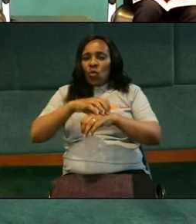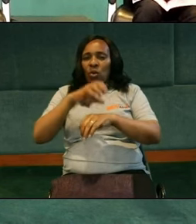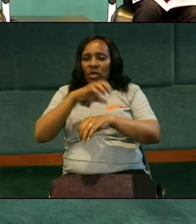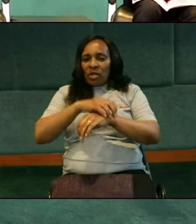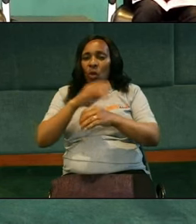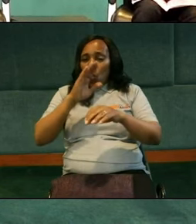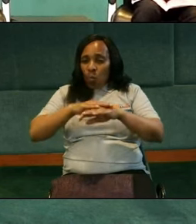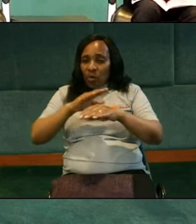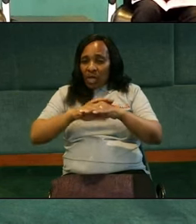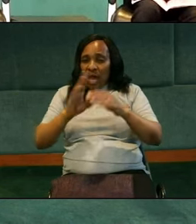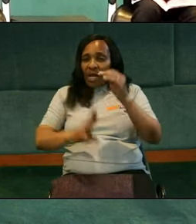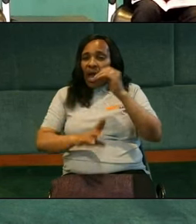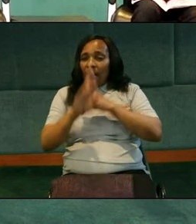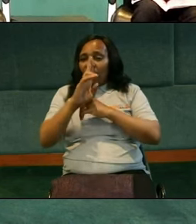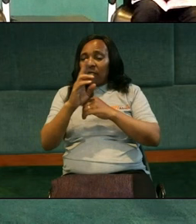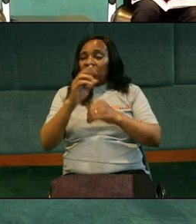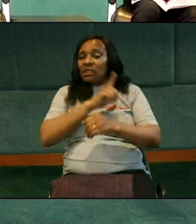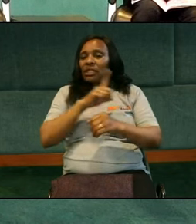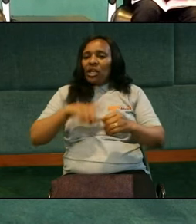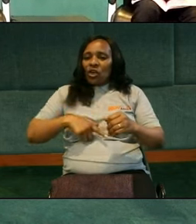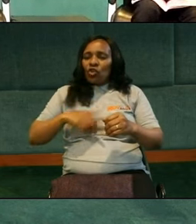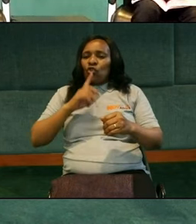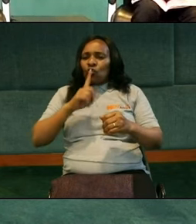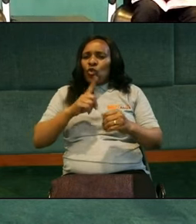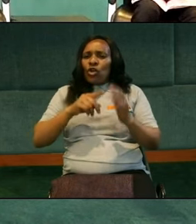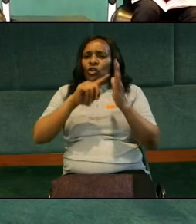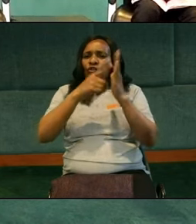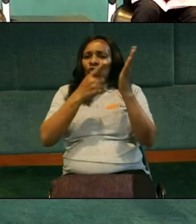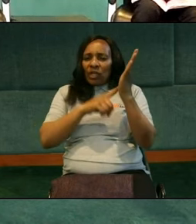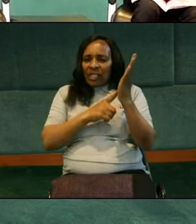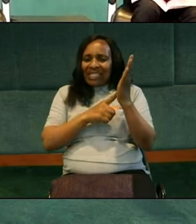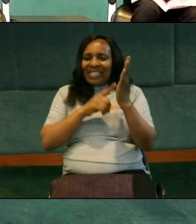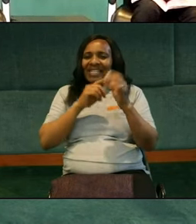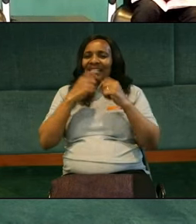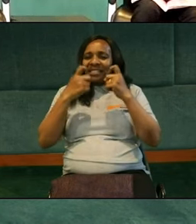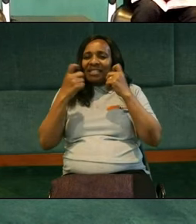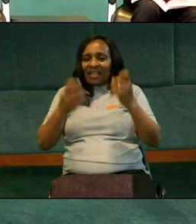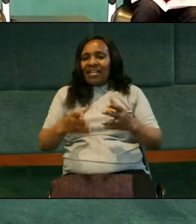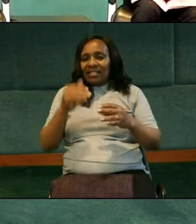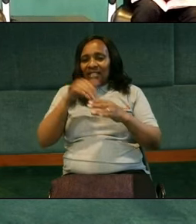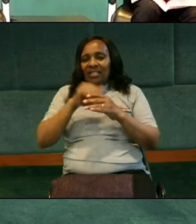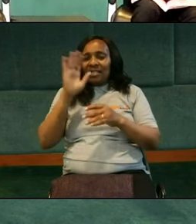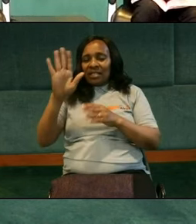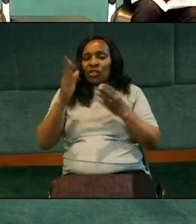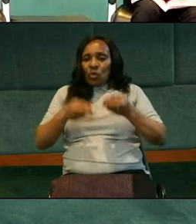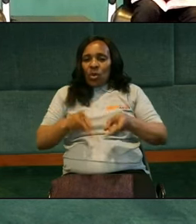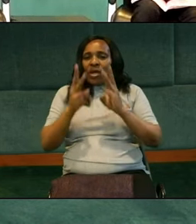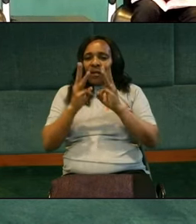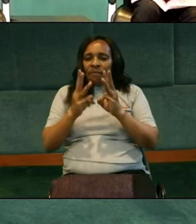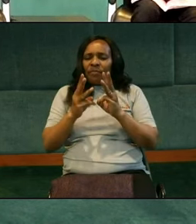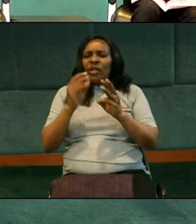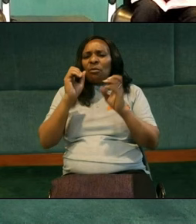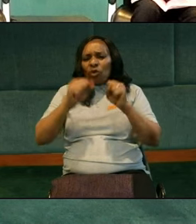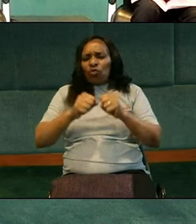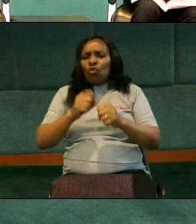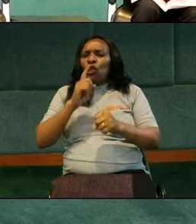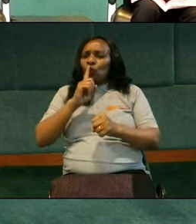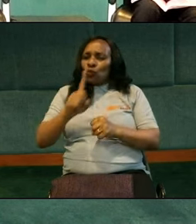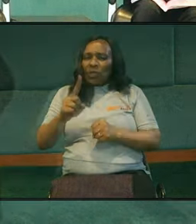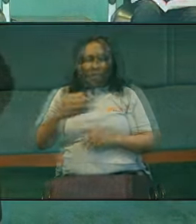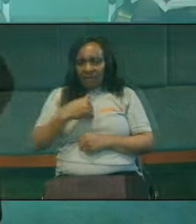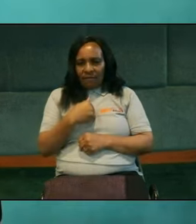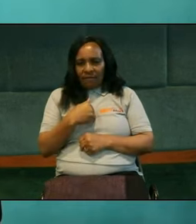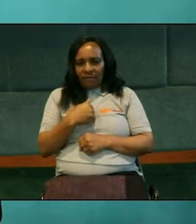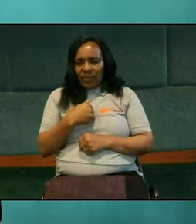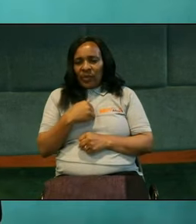and upright is the Lord, therefore he instructs sinners in his ways." So we can always be assured when